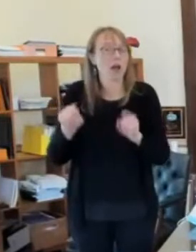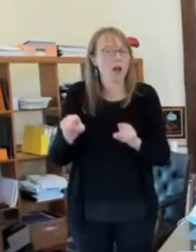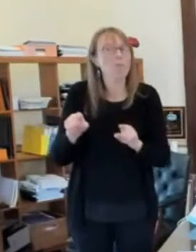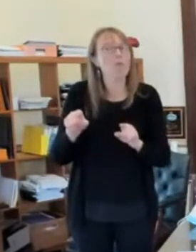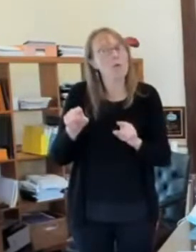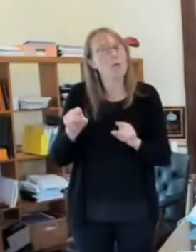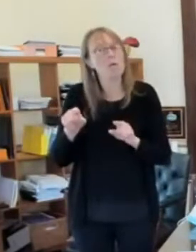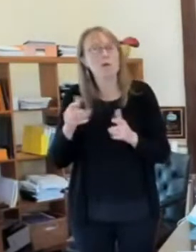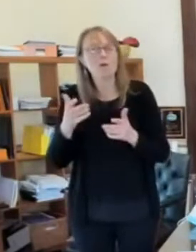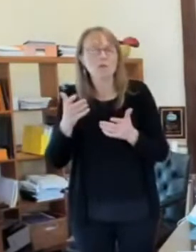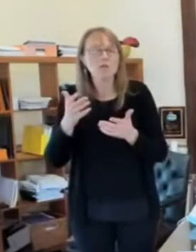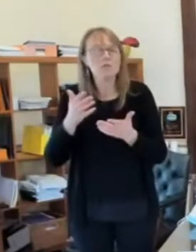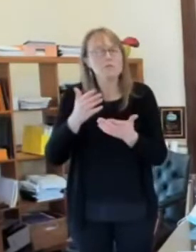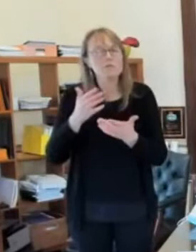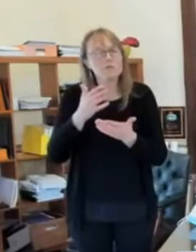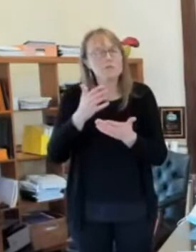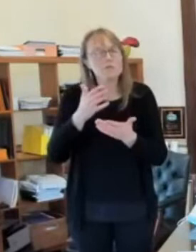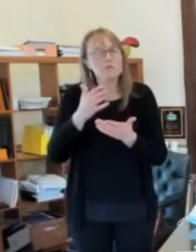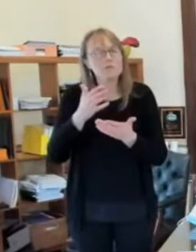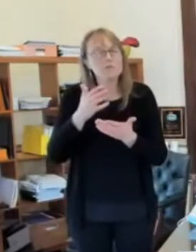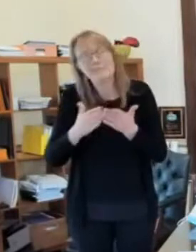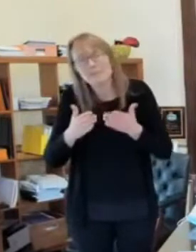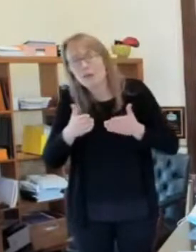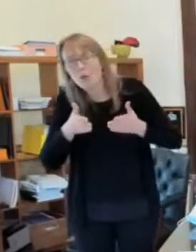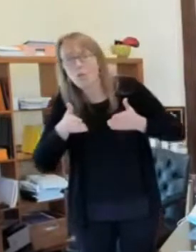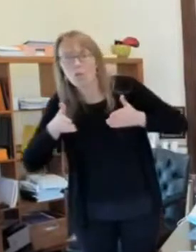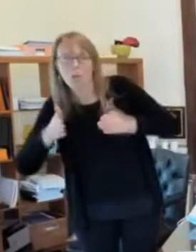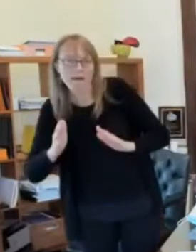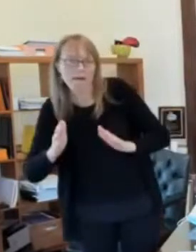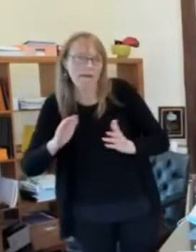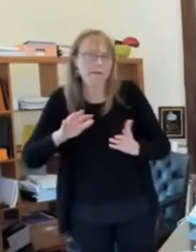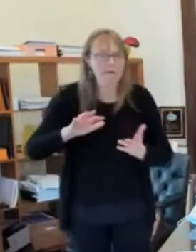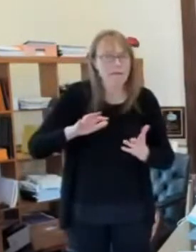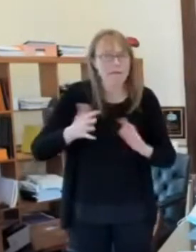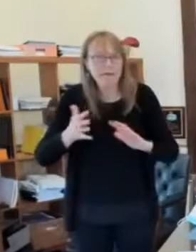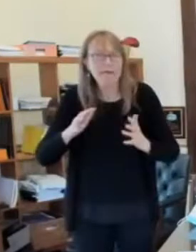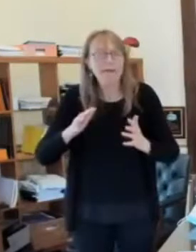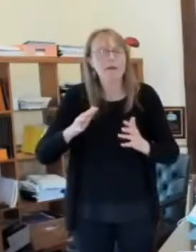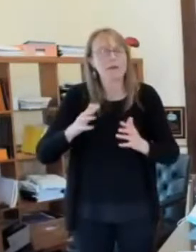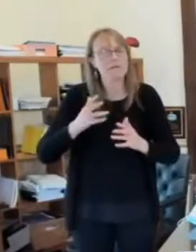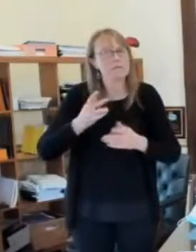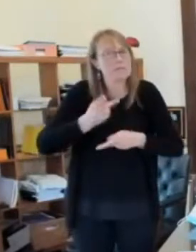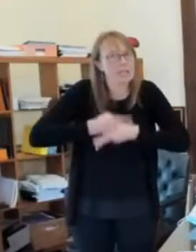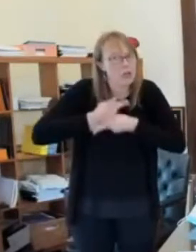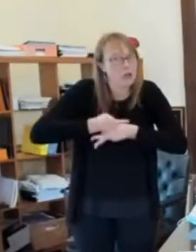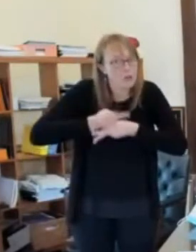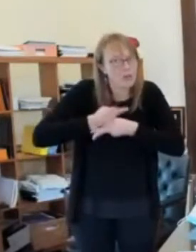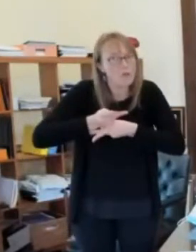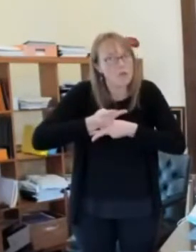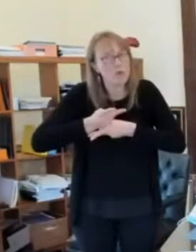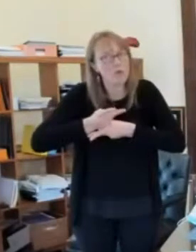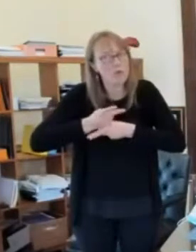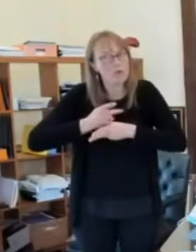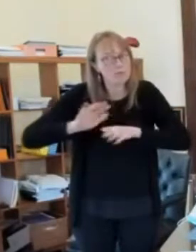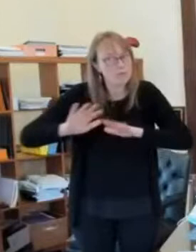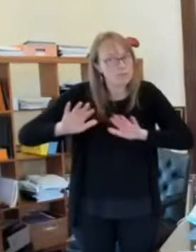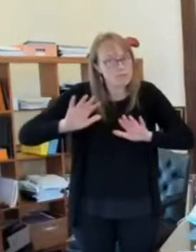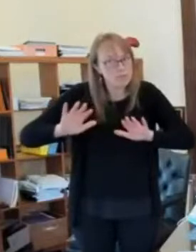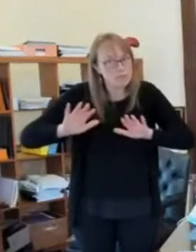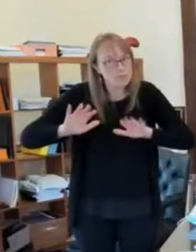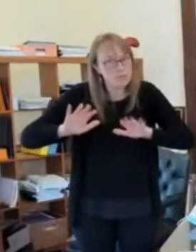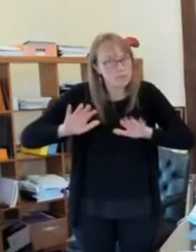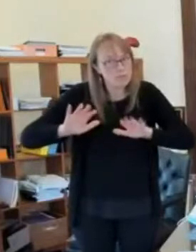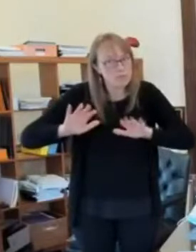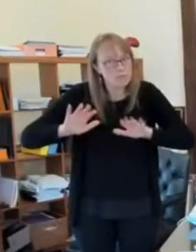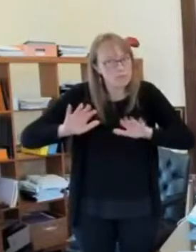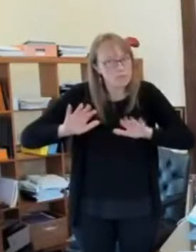like, which is going to depend on how diligent we are about the mitigation procedures and